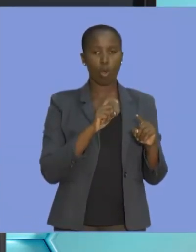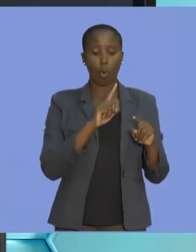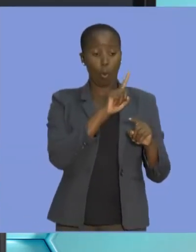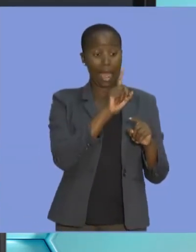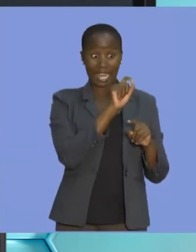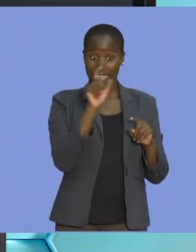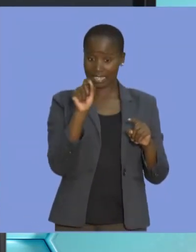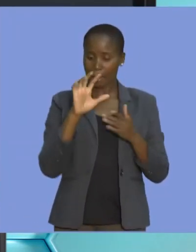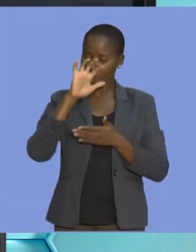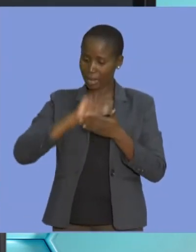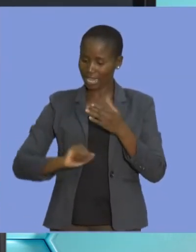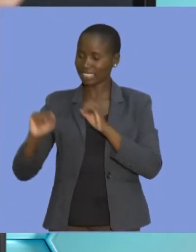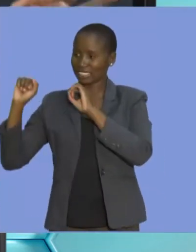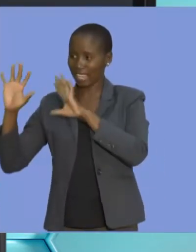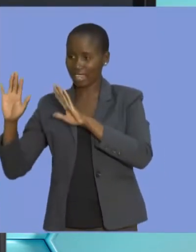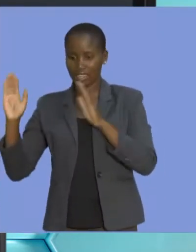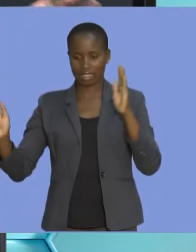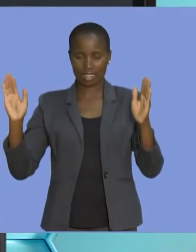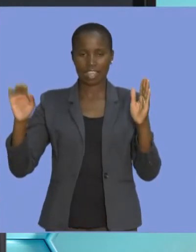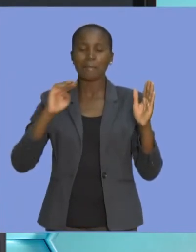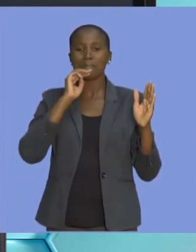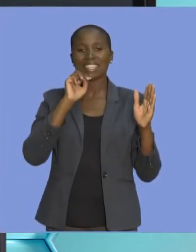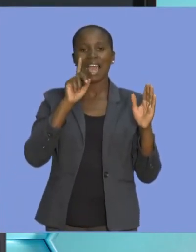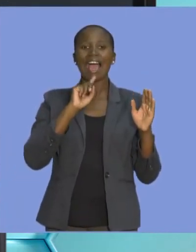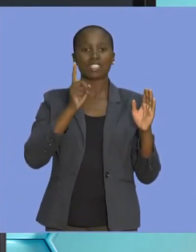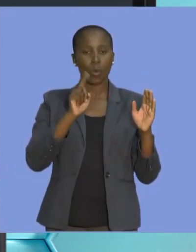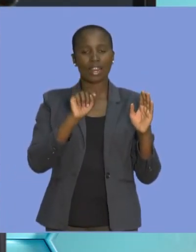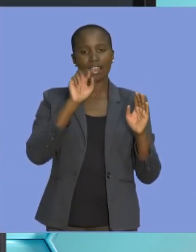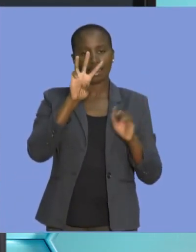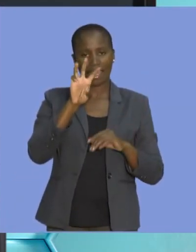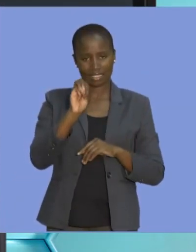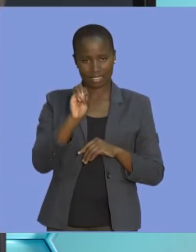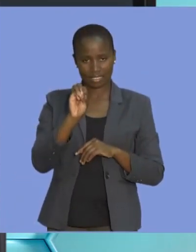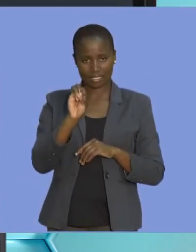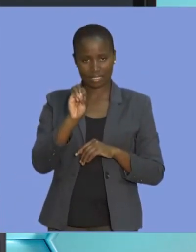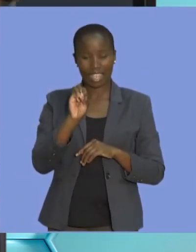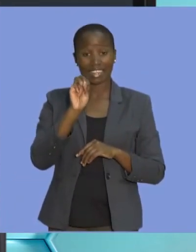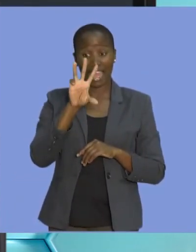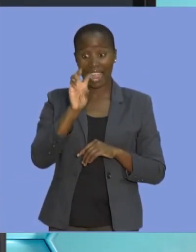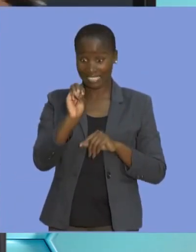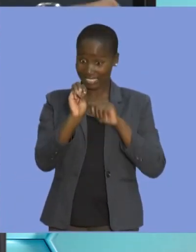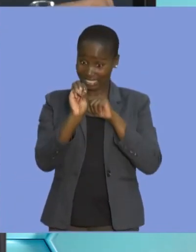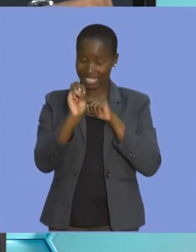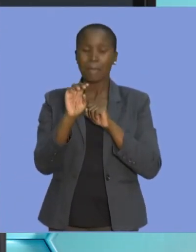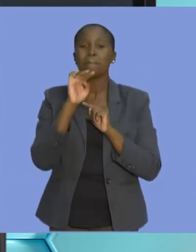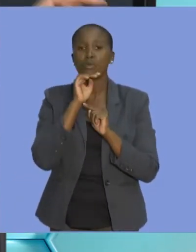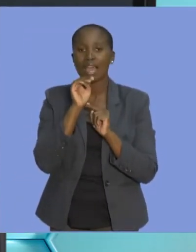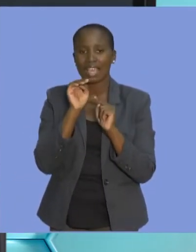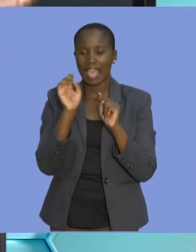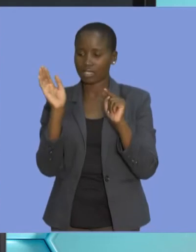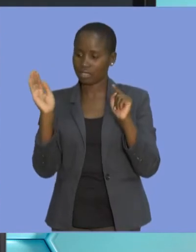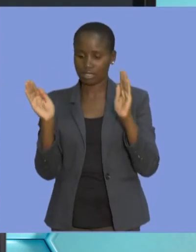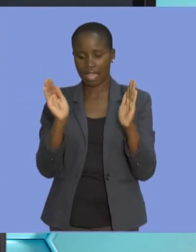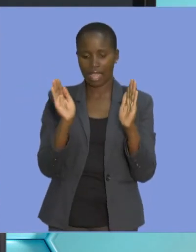90. That's a deviation from the lowest mark to the highest. That's the gap between the smallest to the highest,